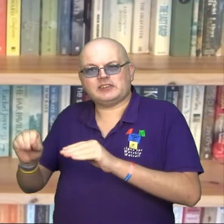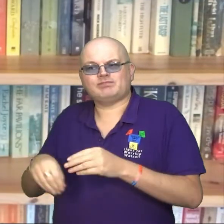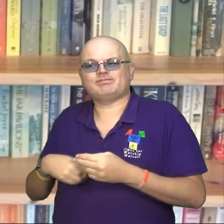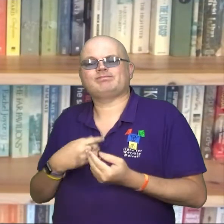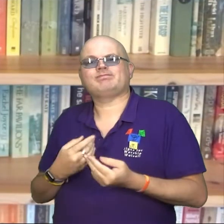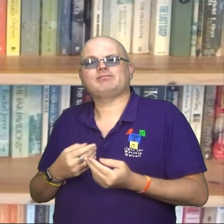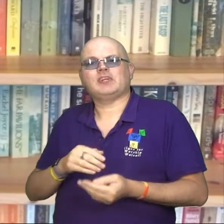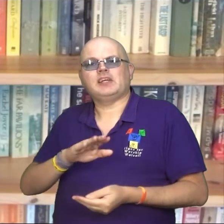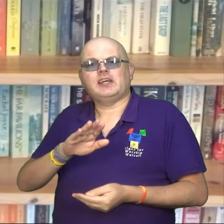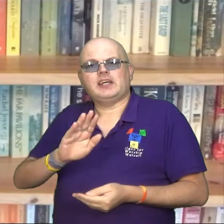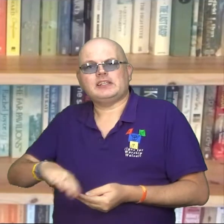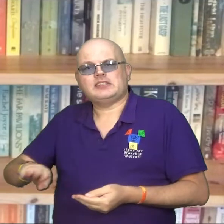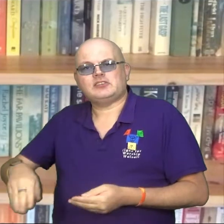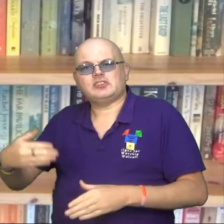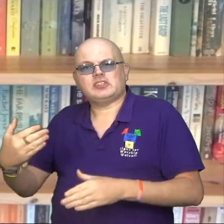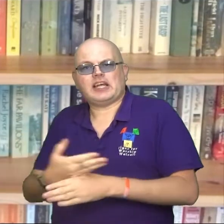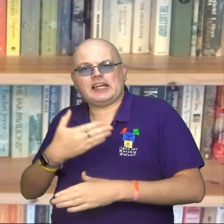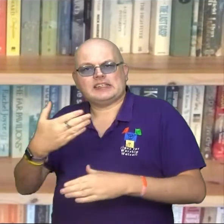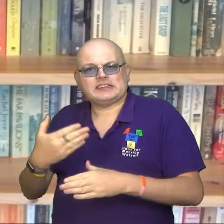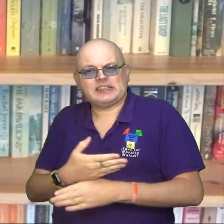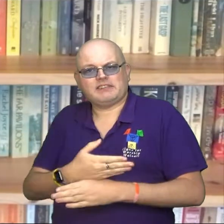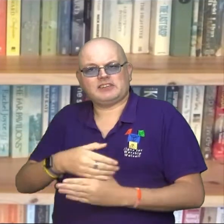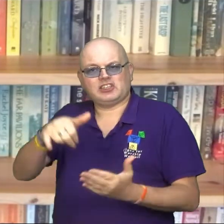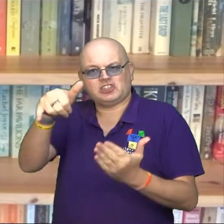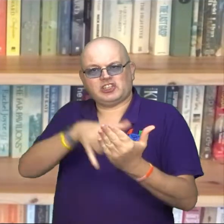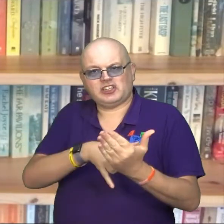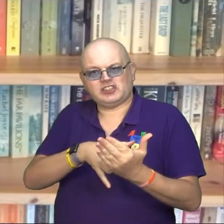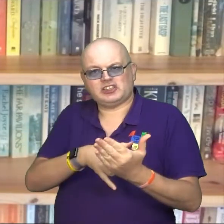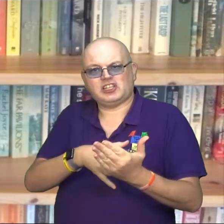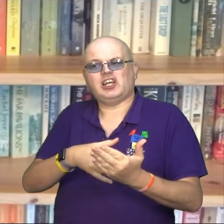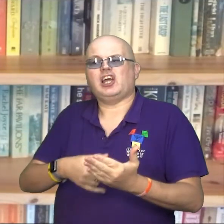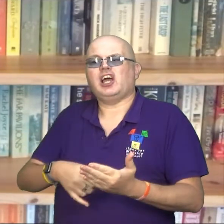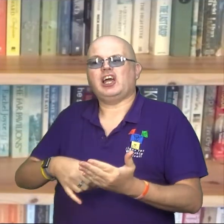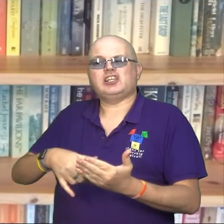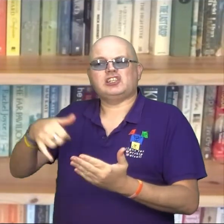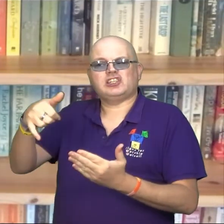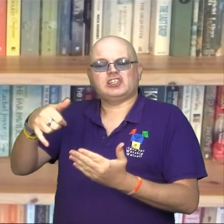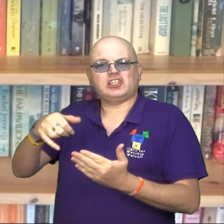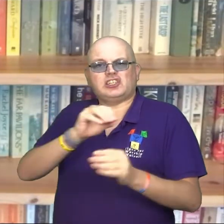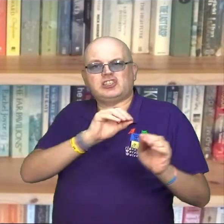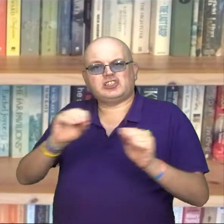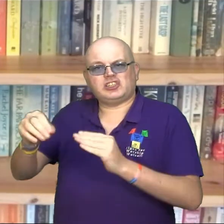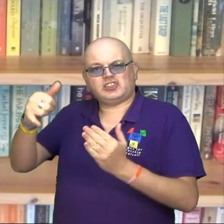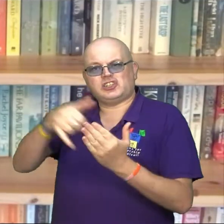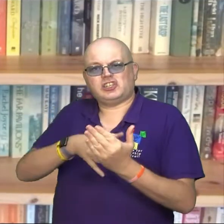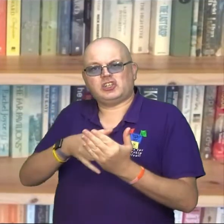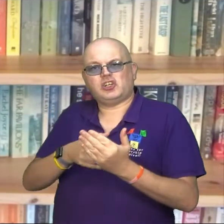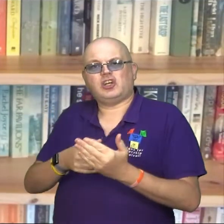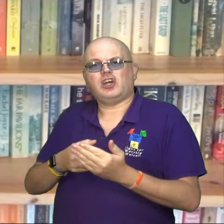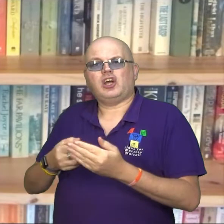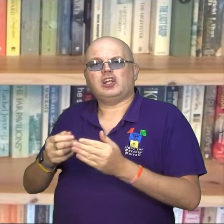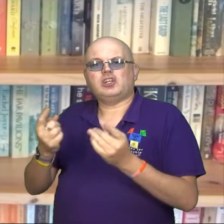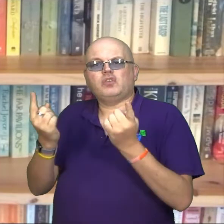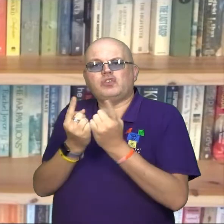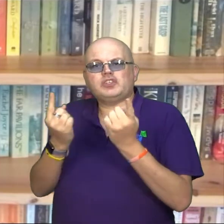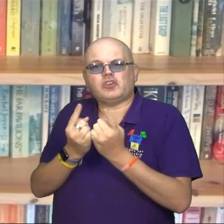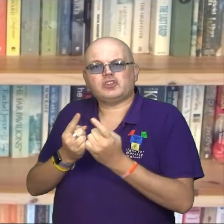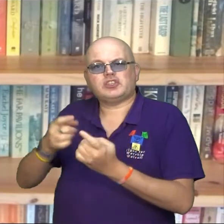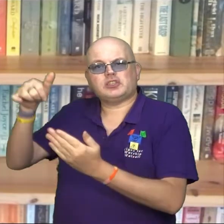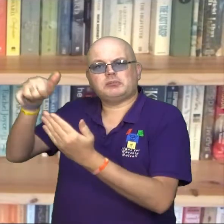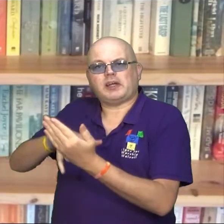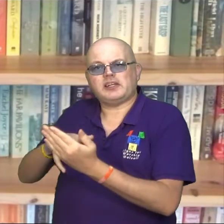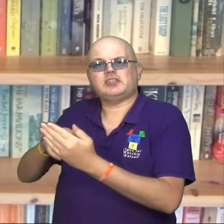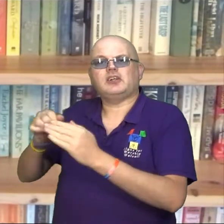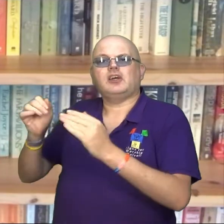teaching. Children's activity sheets and service sheets for today's service are on the resources page of our website,